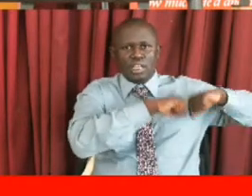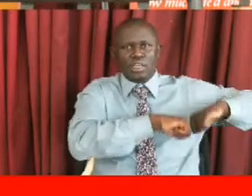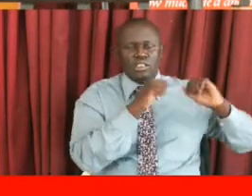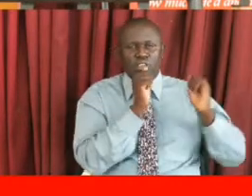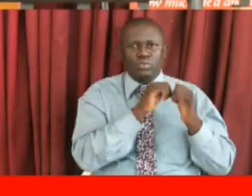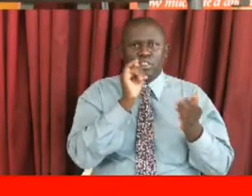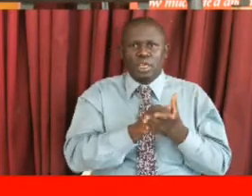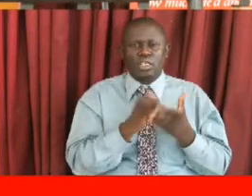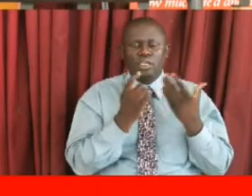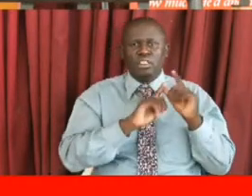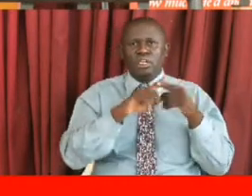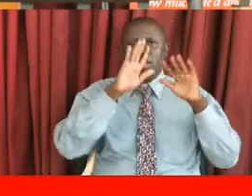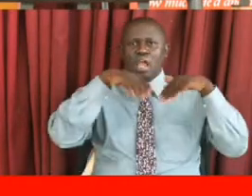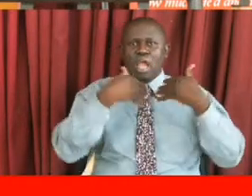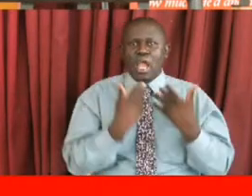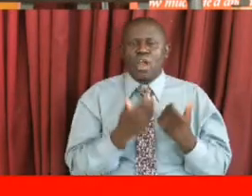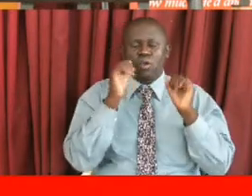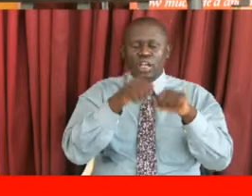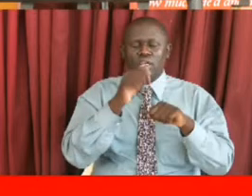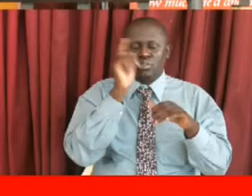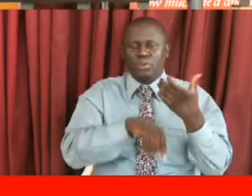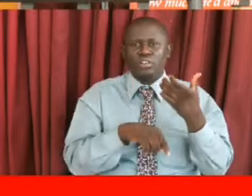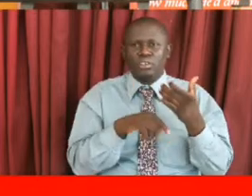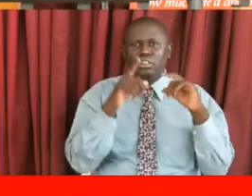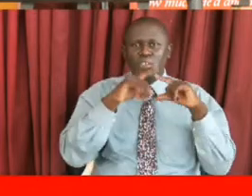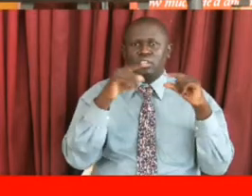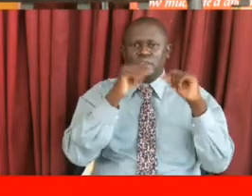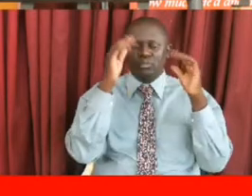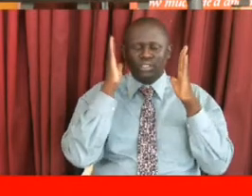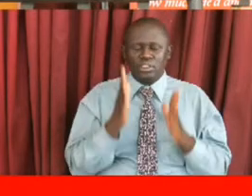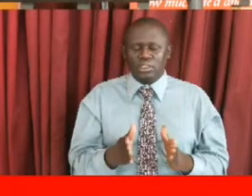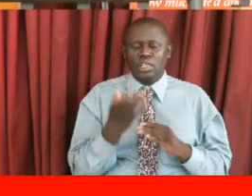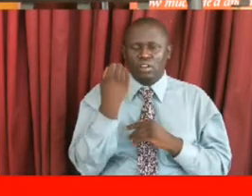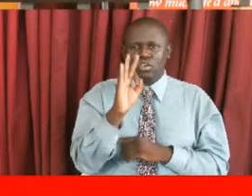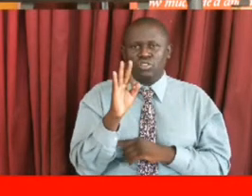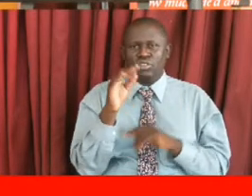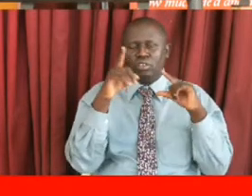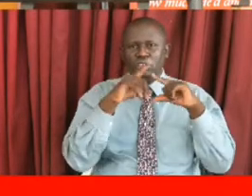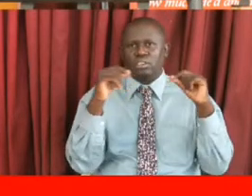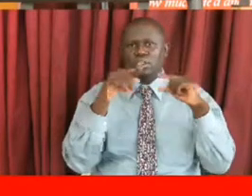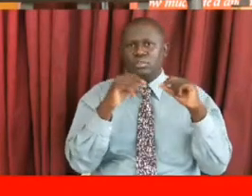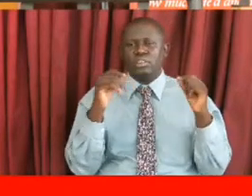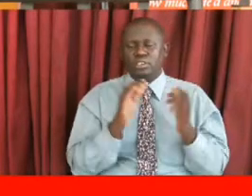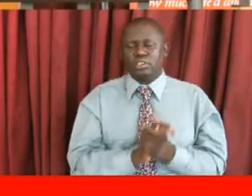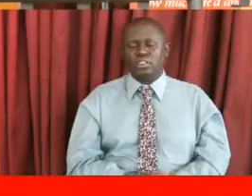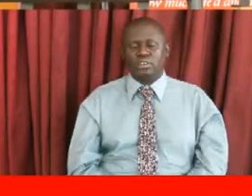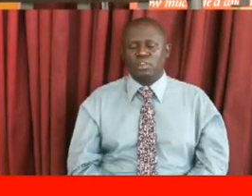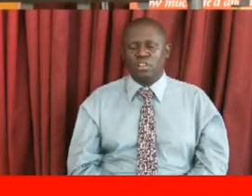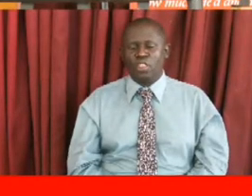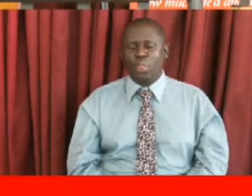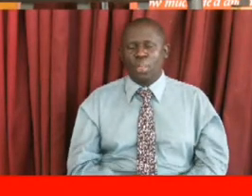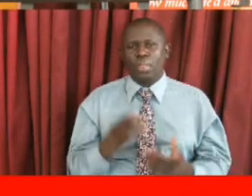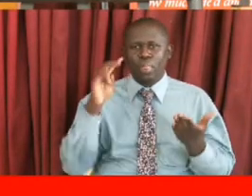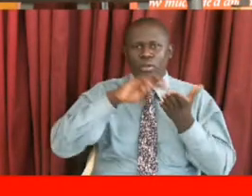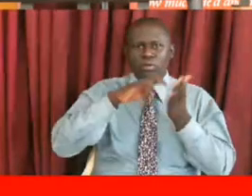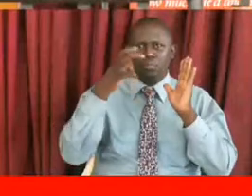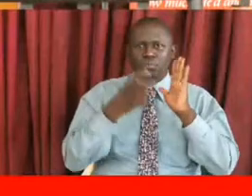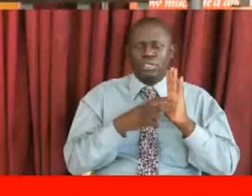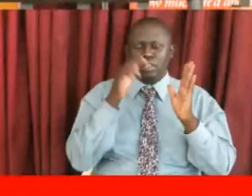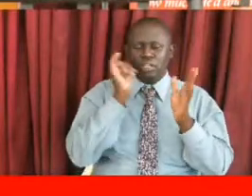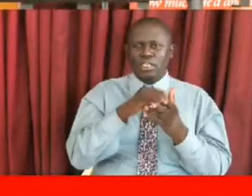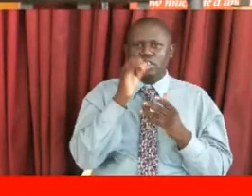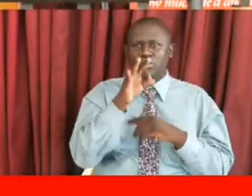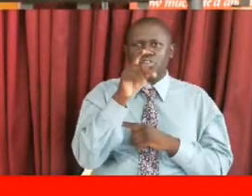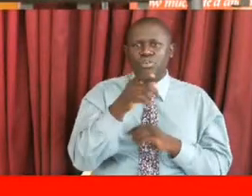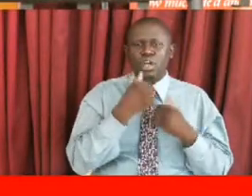be the messenger of the message okay meaning that if you